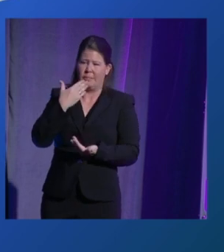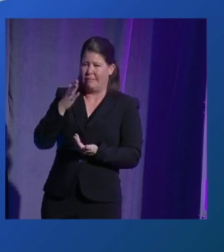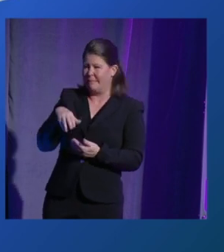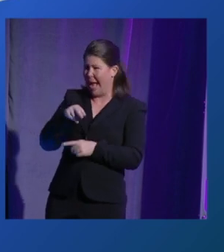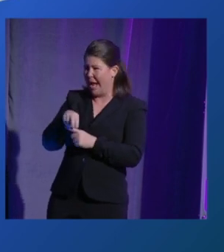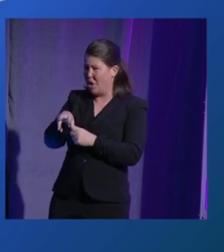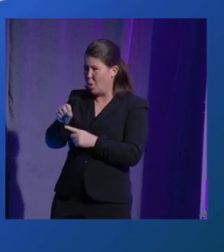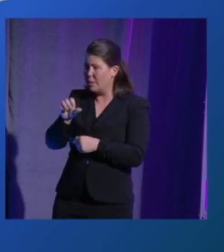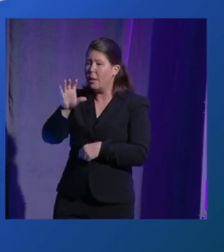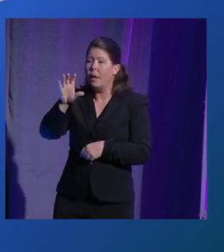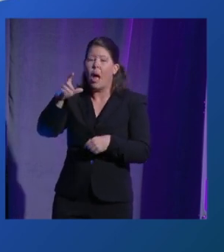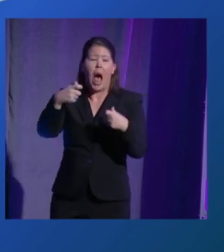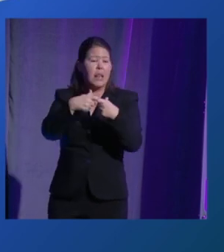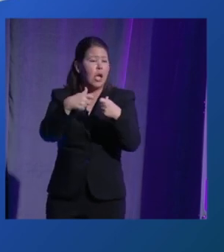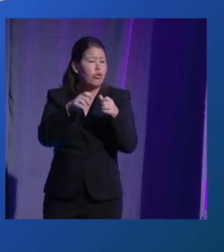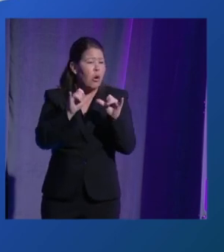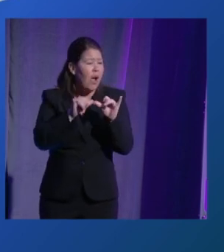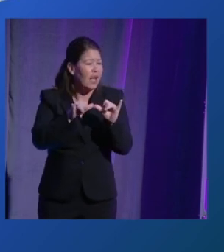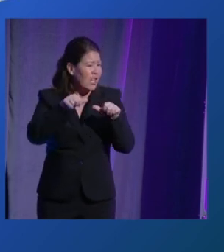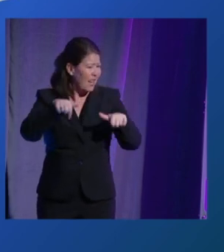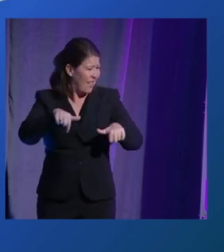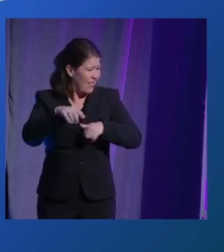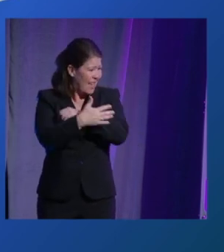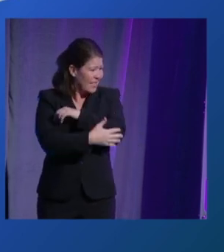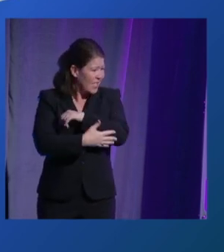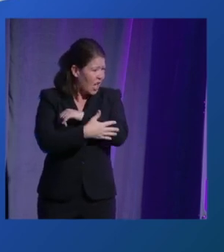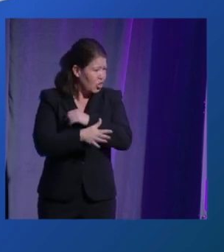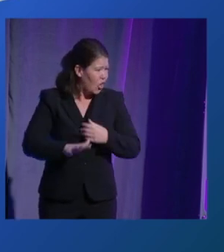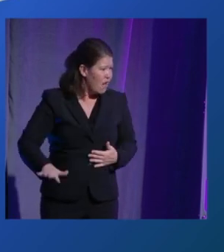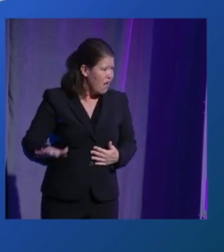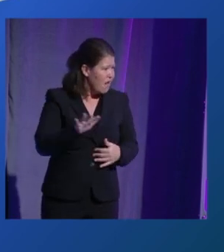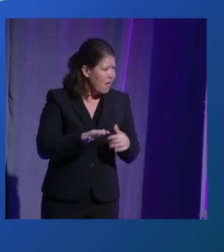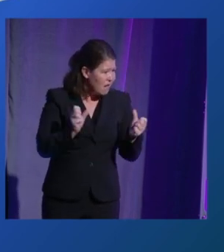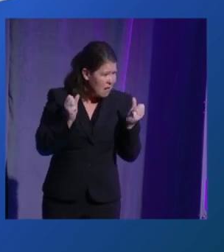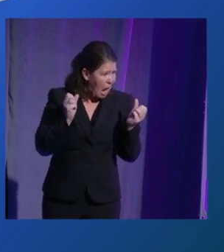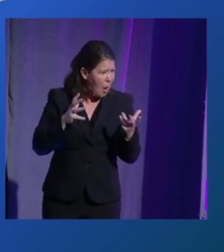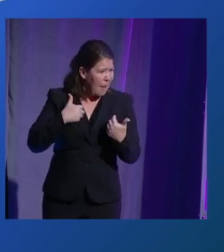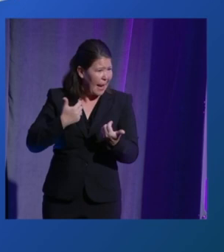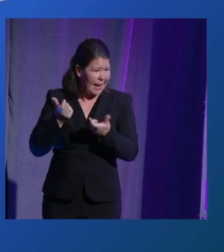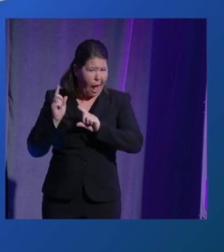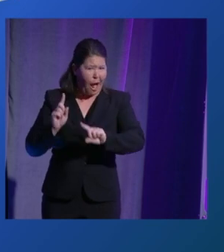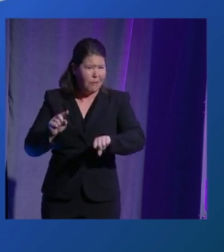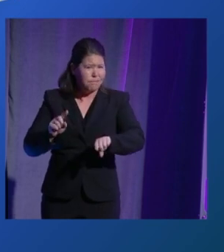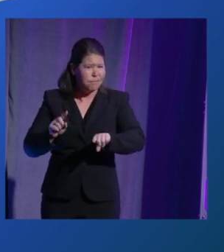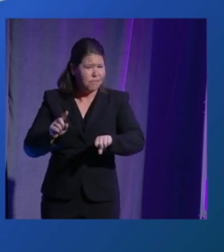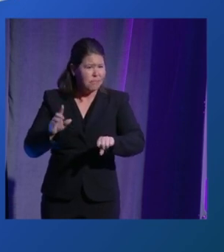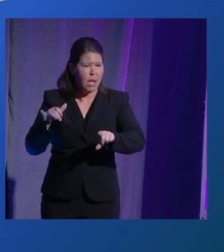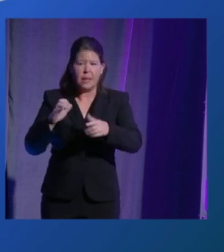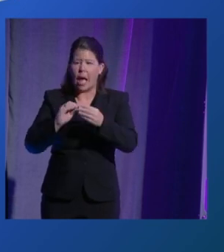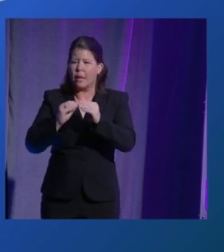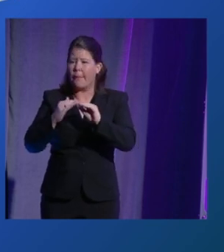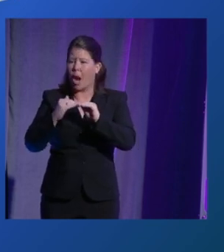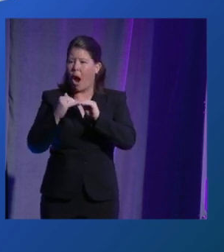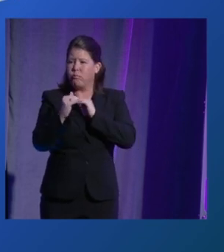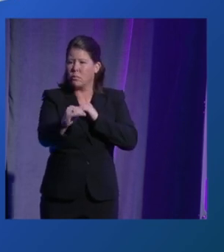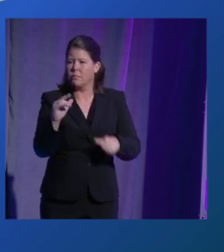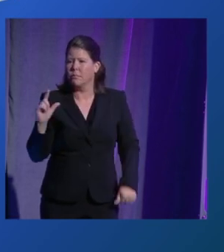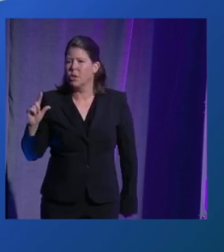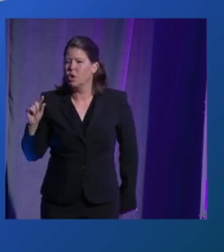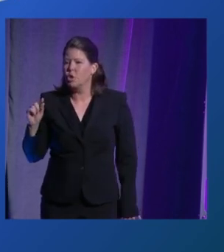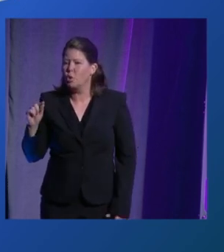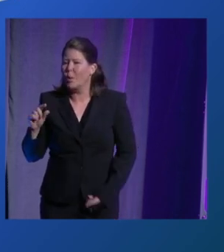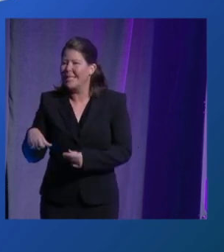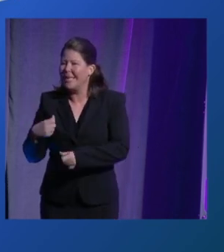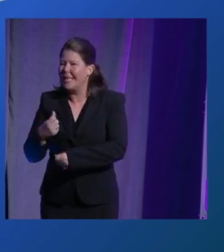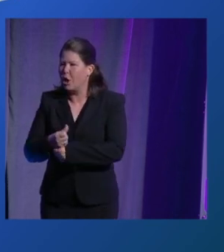electrical engineers in this country the number that we produce has remained the same for 20 years the exact same